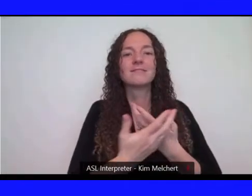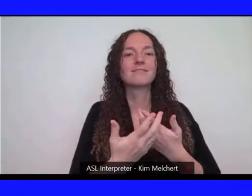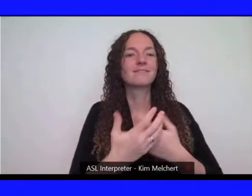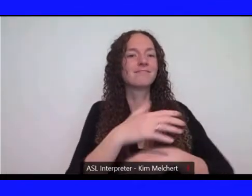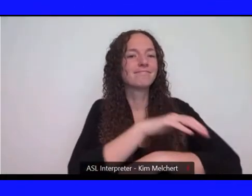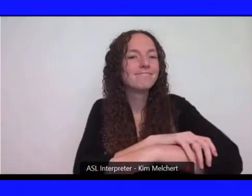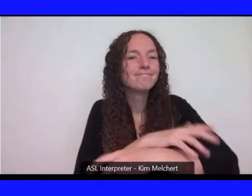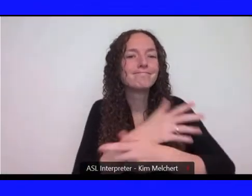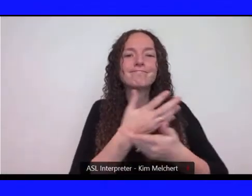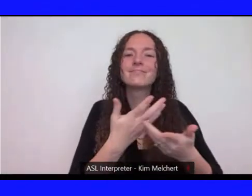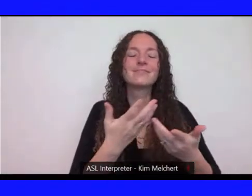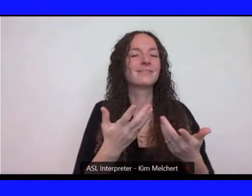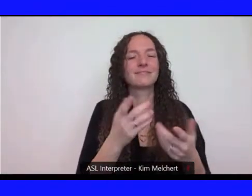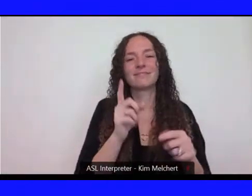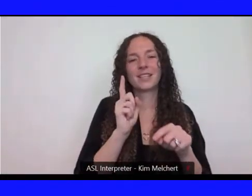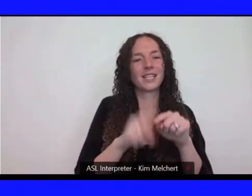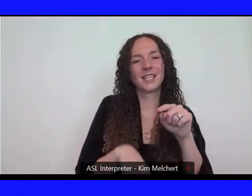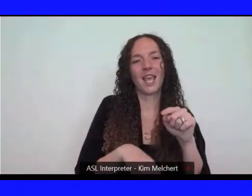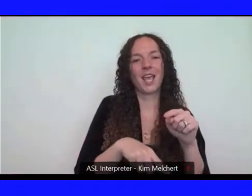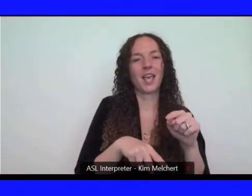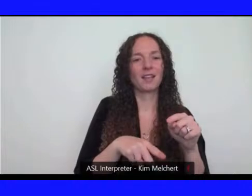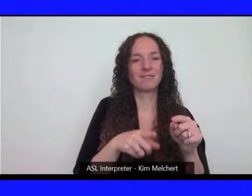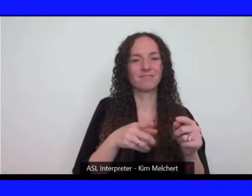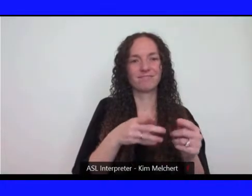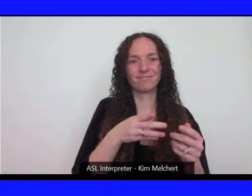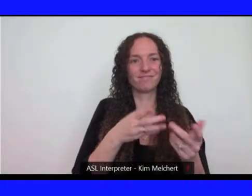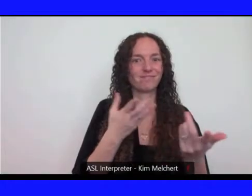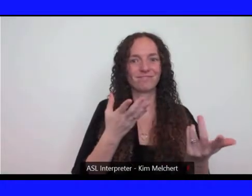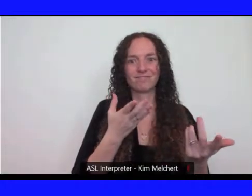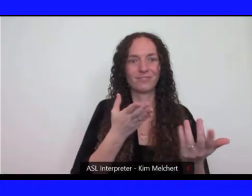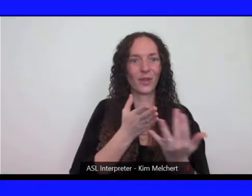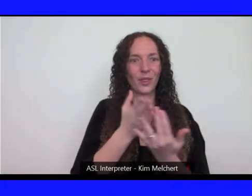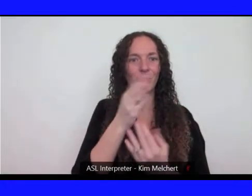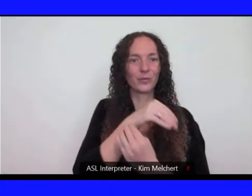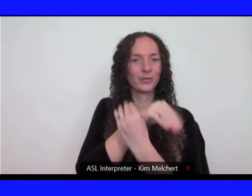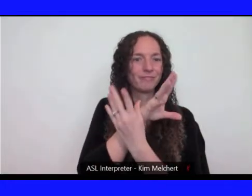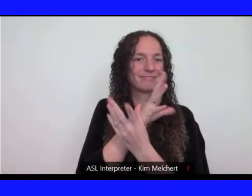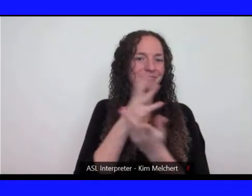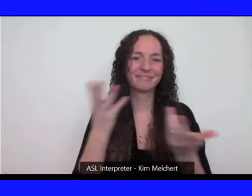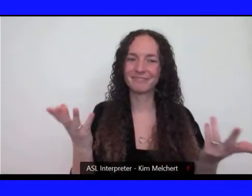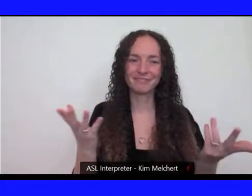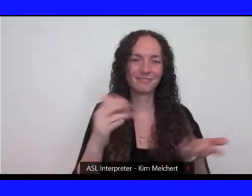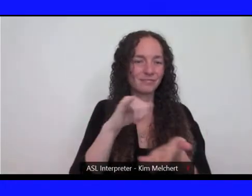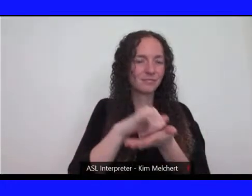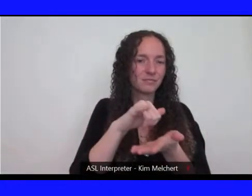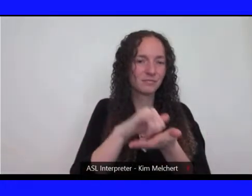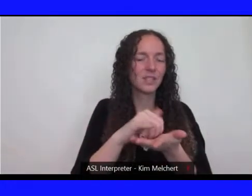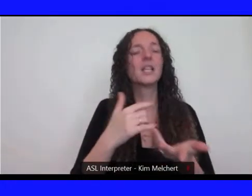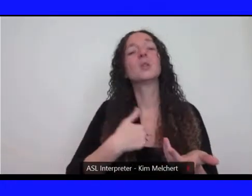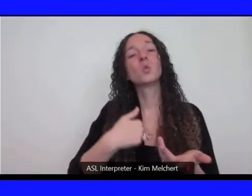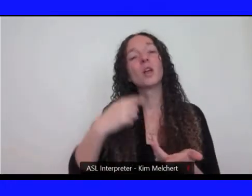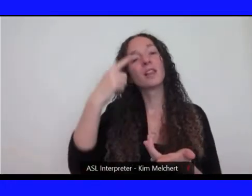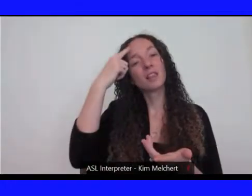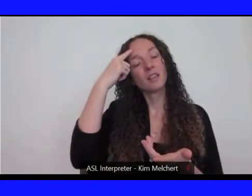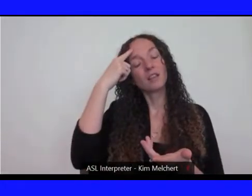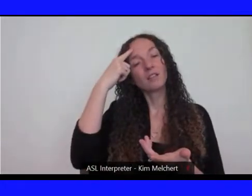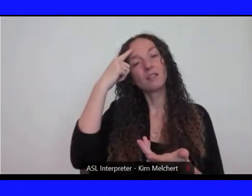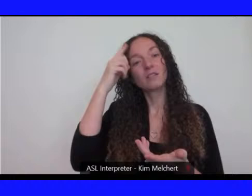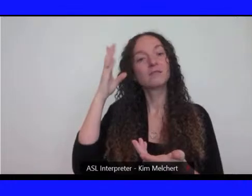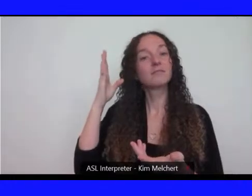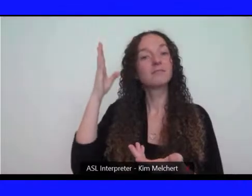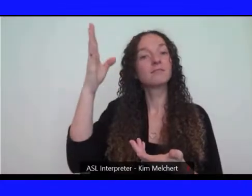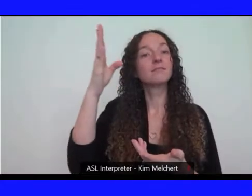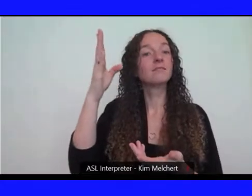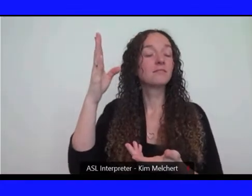broad mental wellness within this particular situation, because everybody kind of get ready